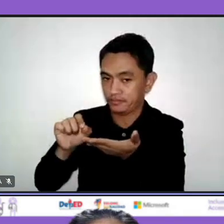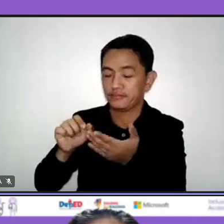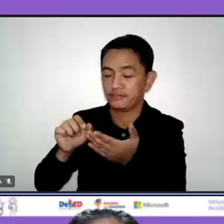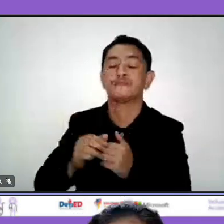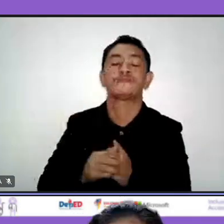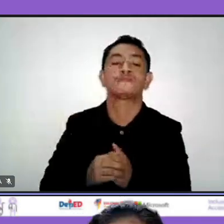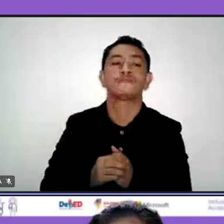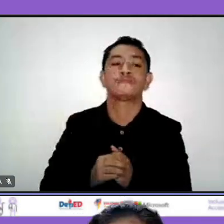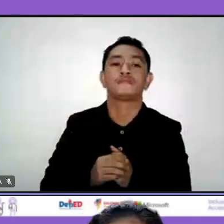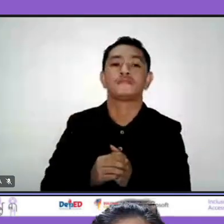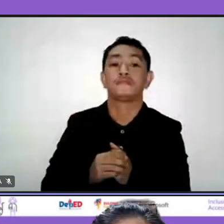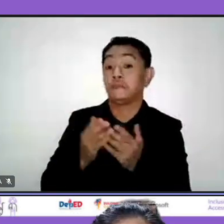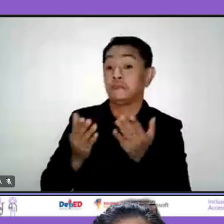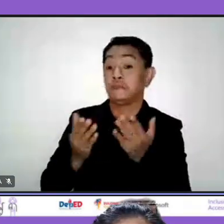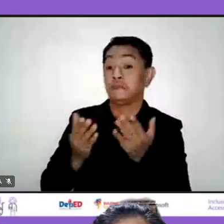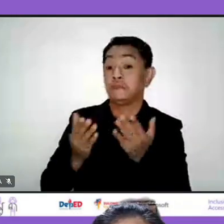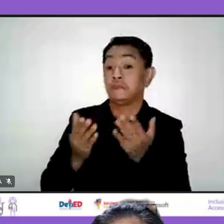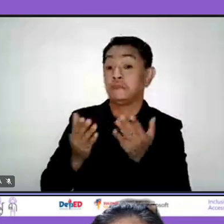and writing?